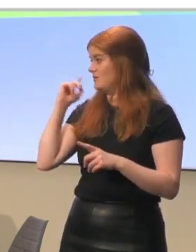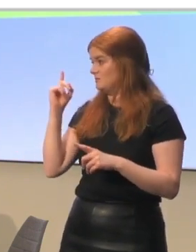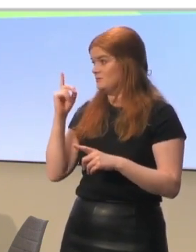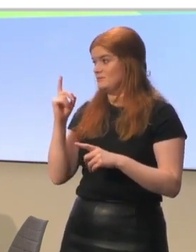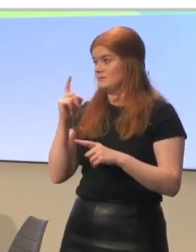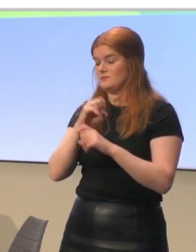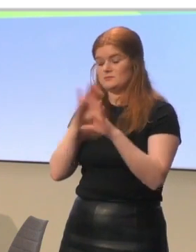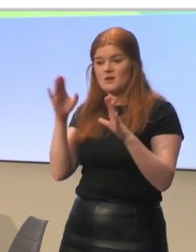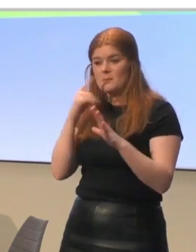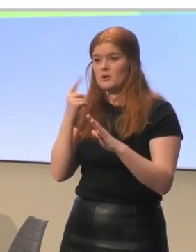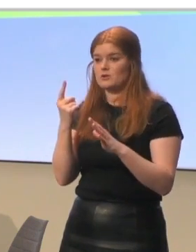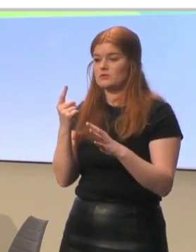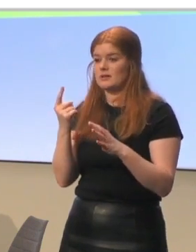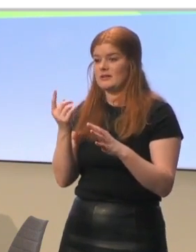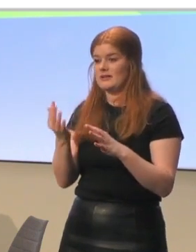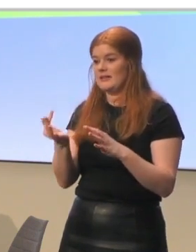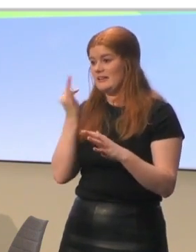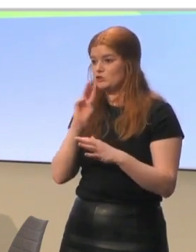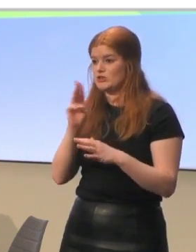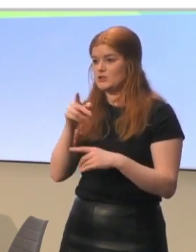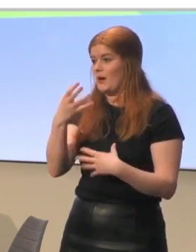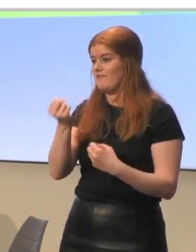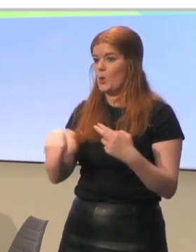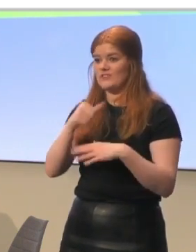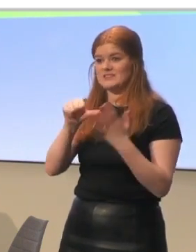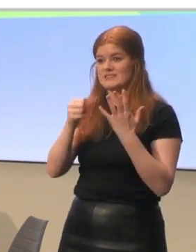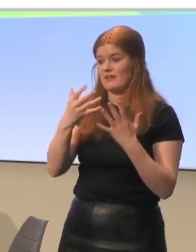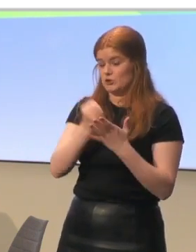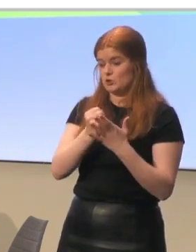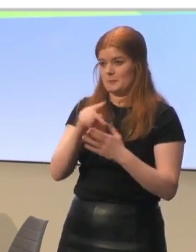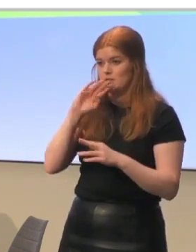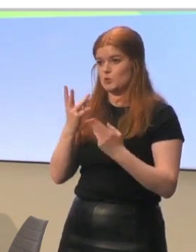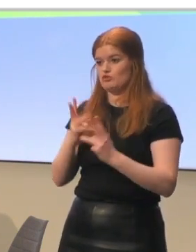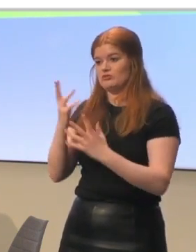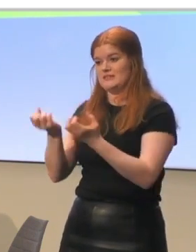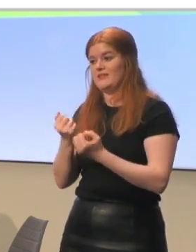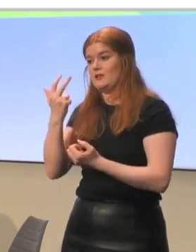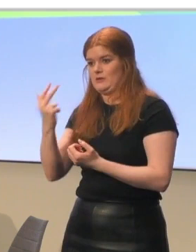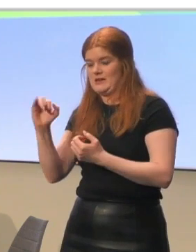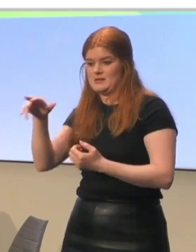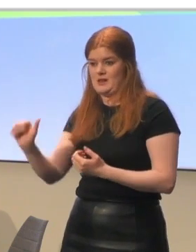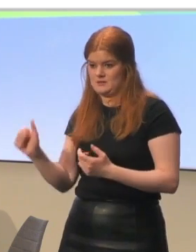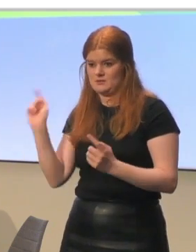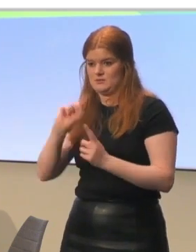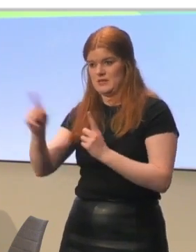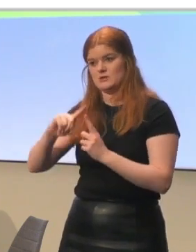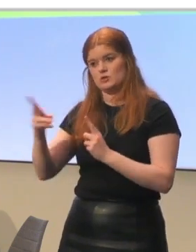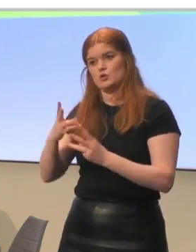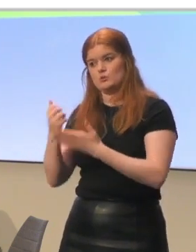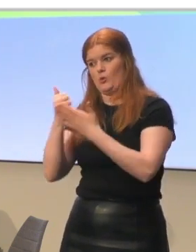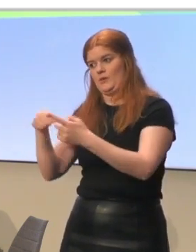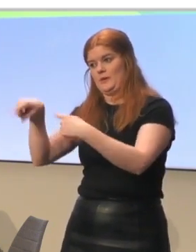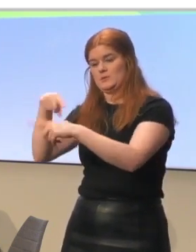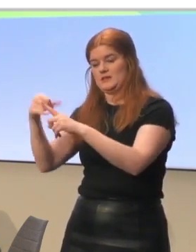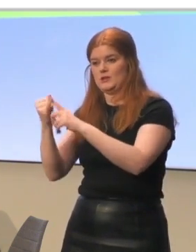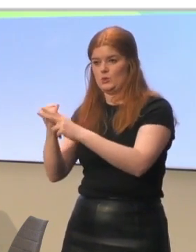have, for example, over 65 there, you will get 3 SNAs to support that within